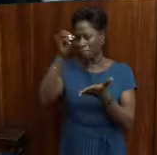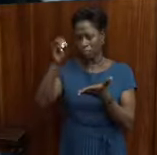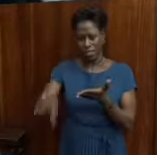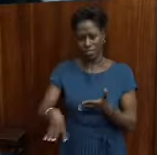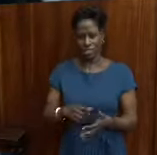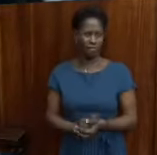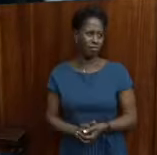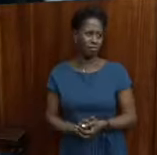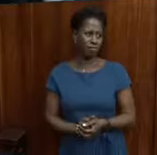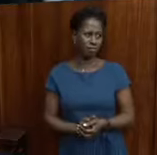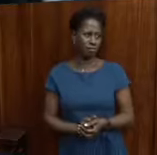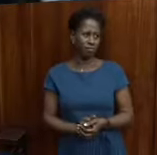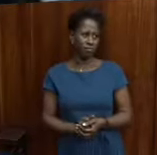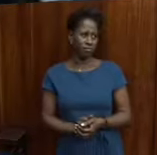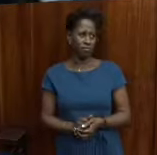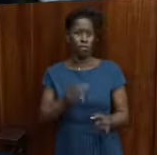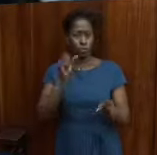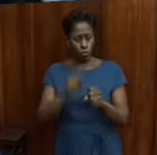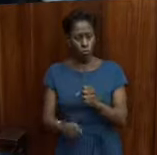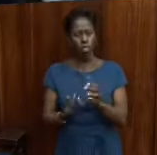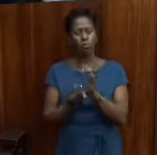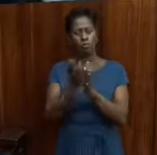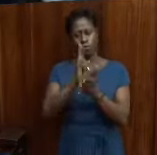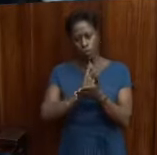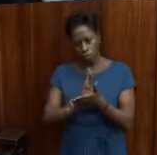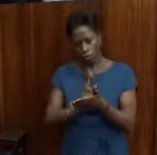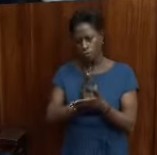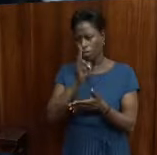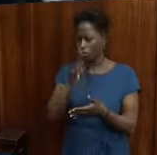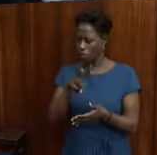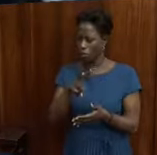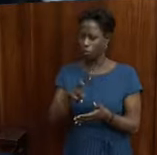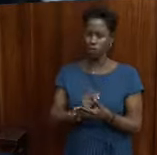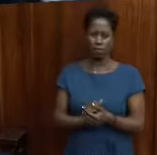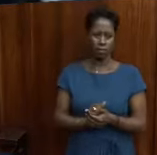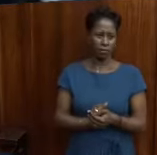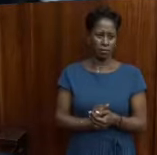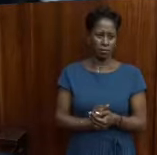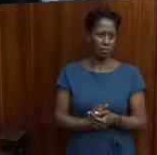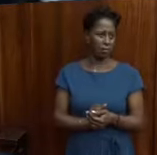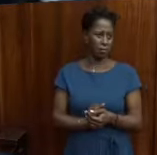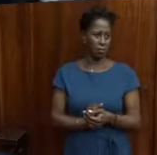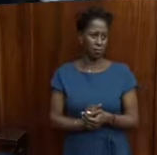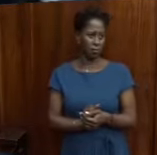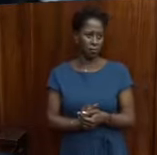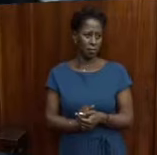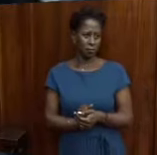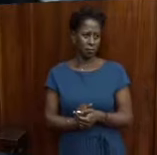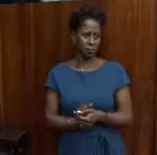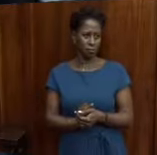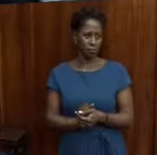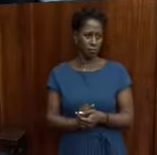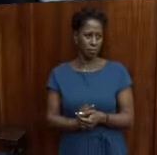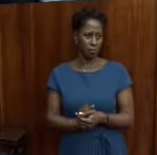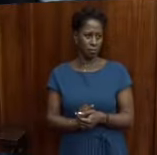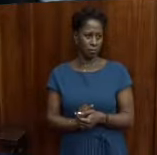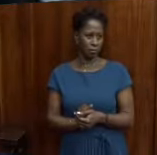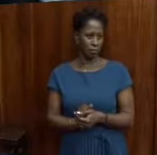Mr. Speaker, a review of that project has revealed irregularities, and that will be the subject of